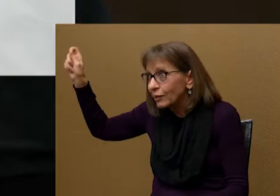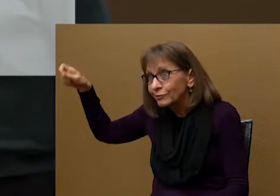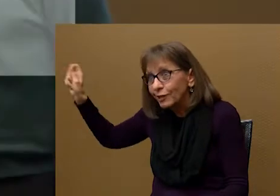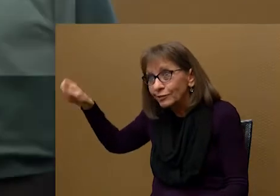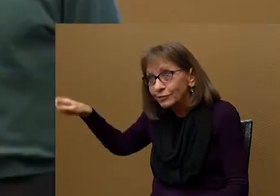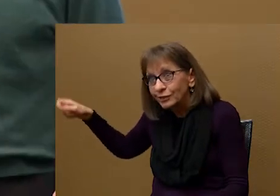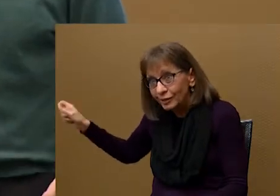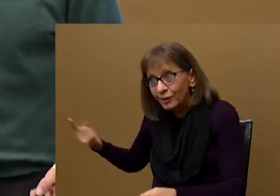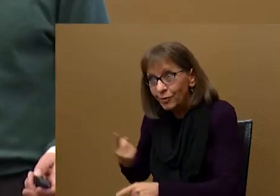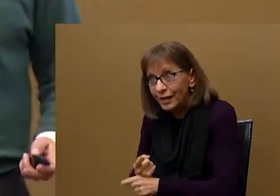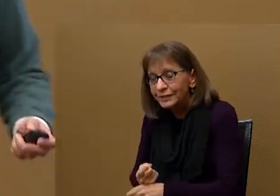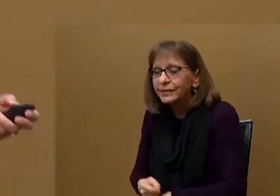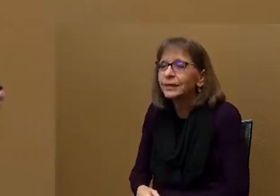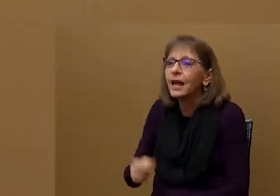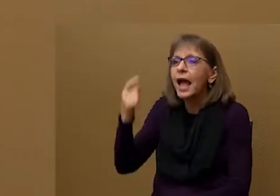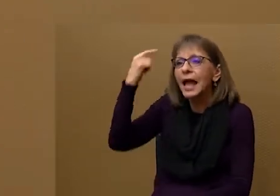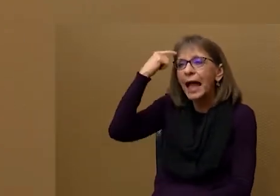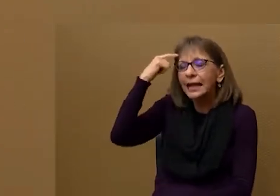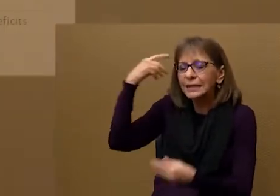check, check, check, right?